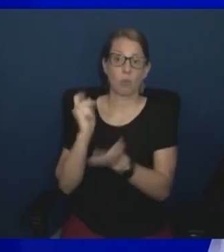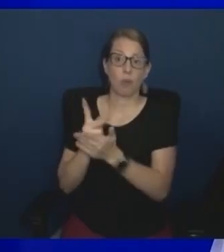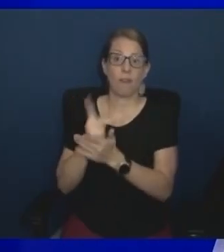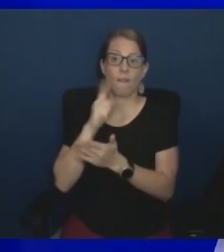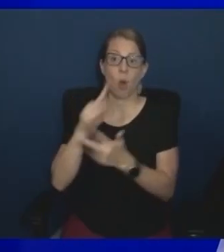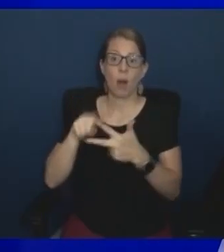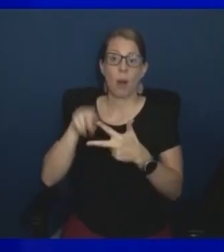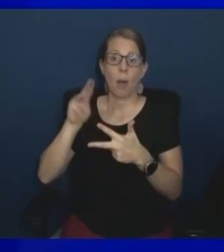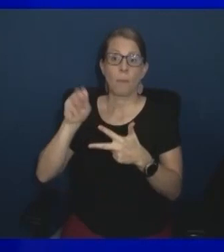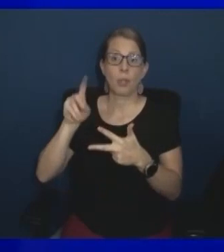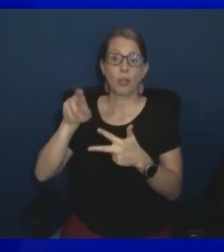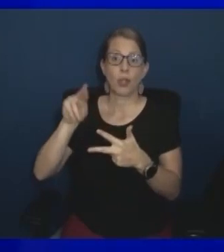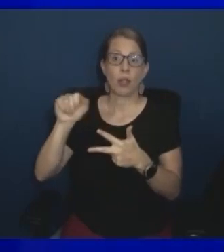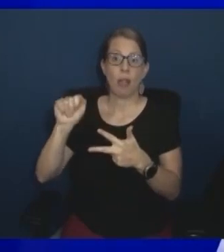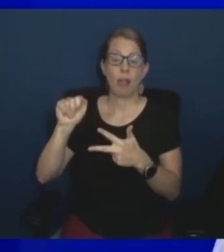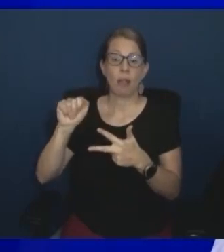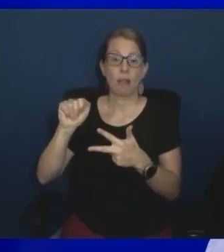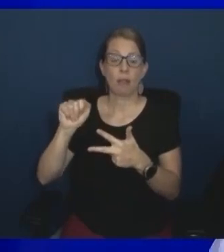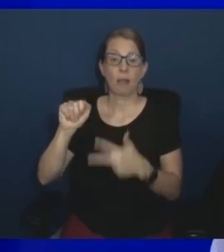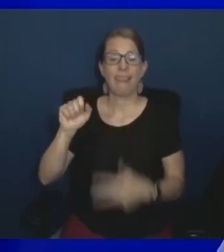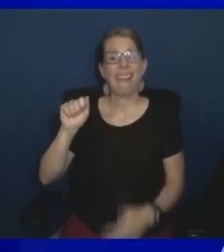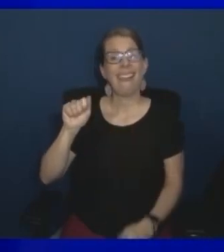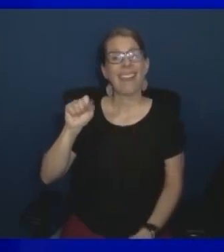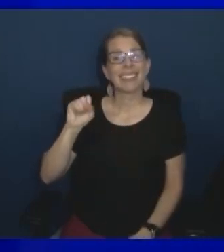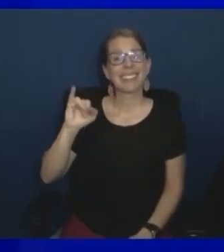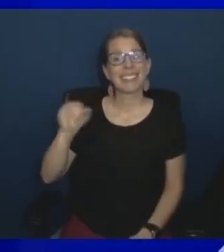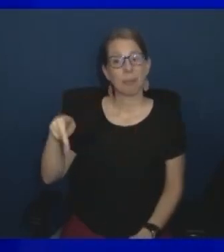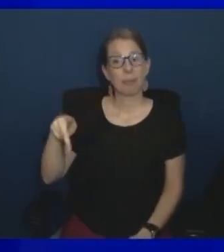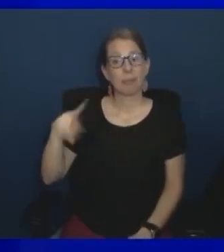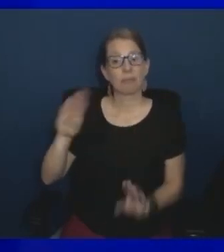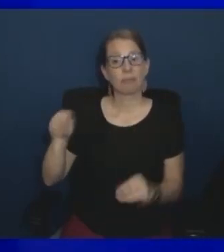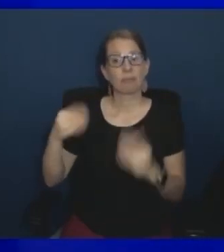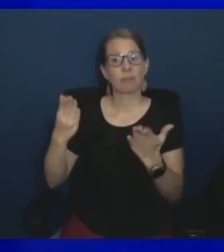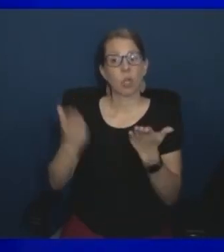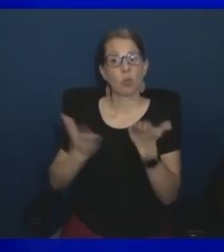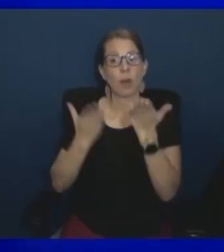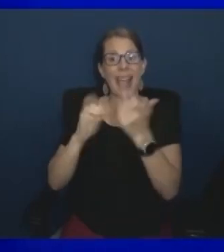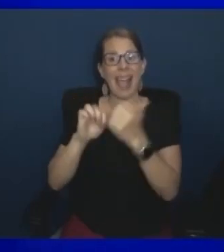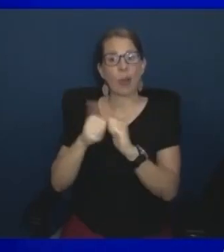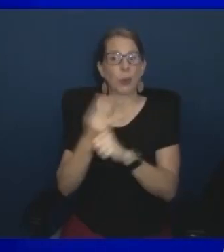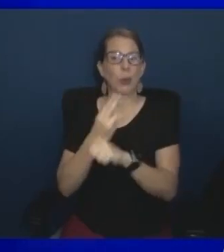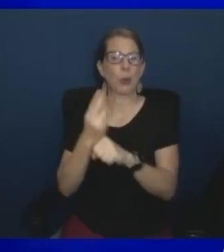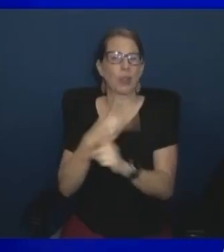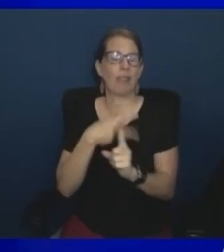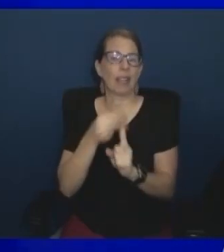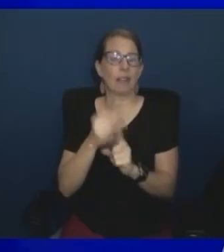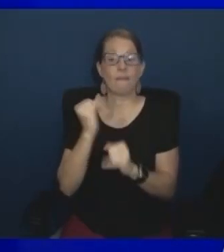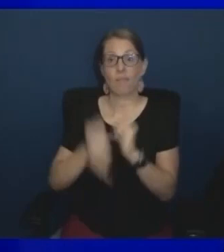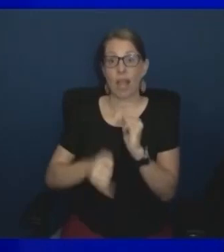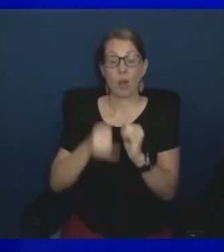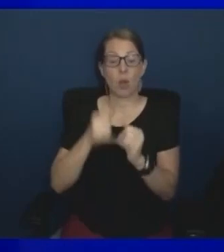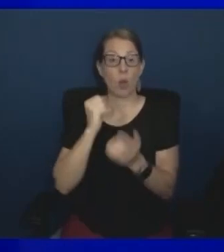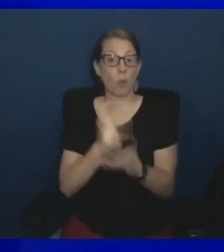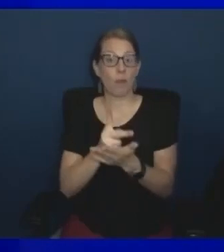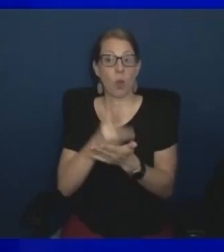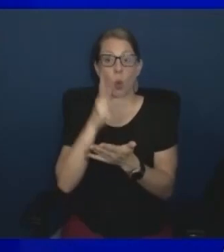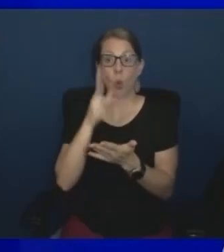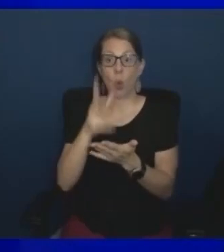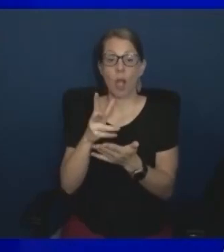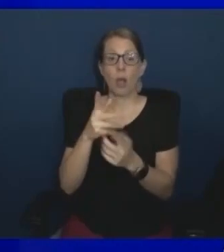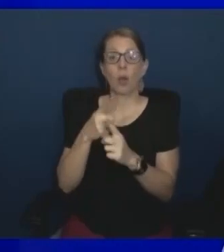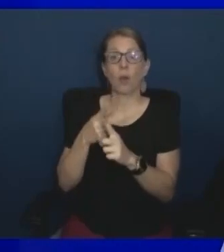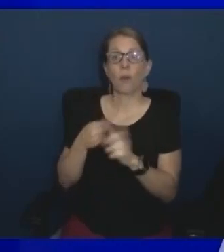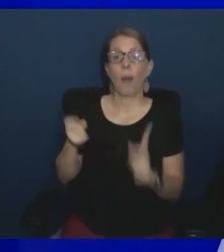So ACIP makes recommendations on how to use the vaccines. The final approval, I believe, will come through the